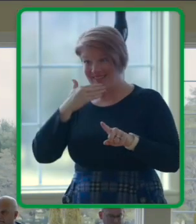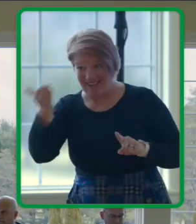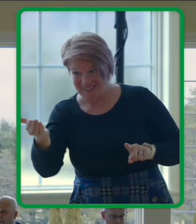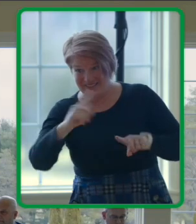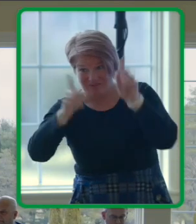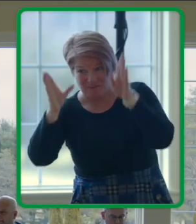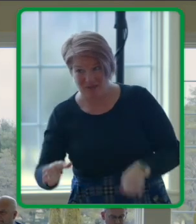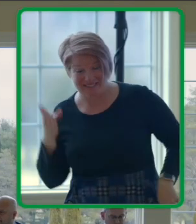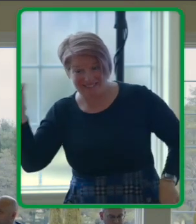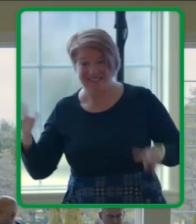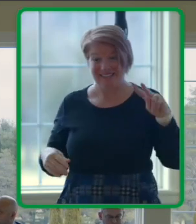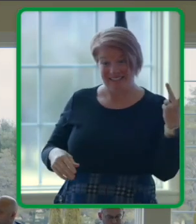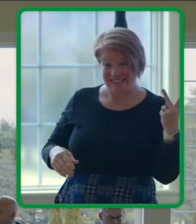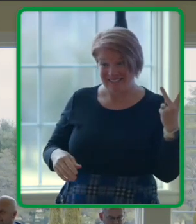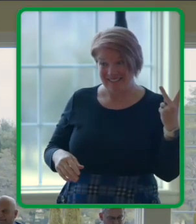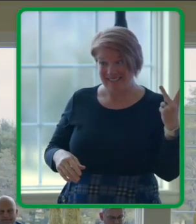Thank you. In a second?